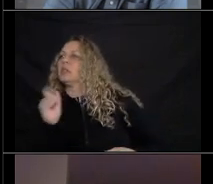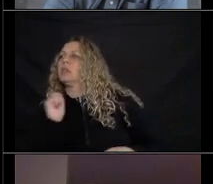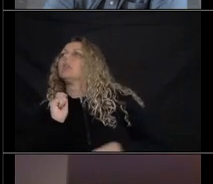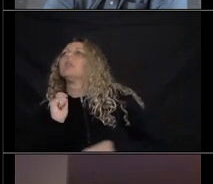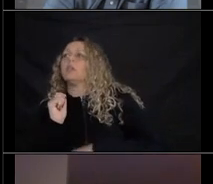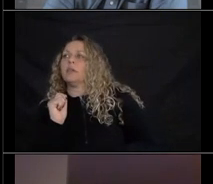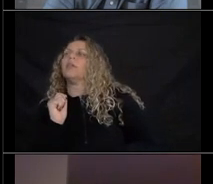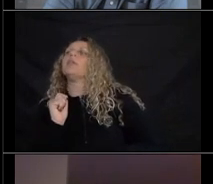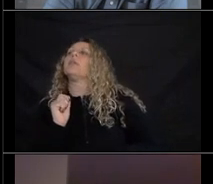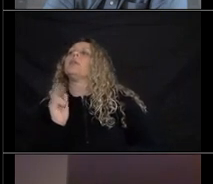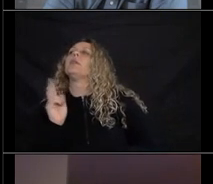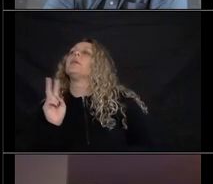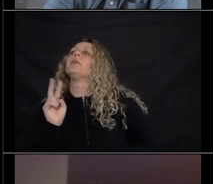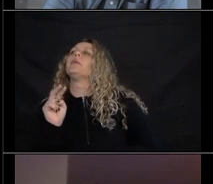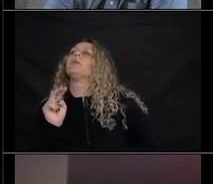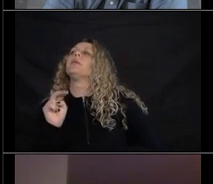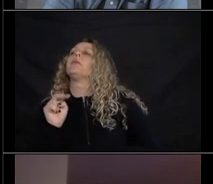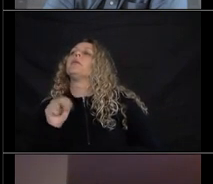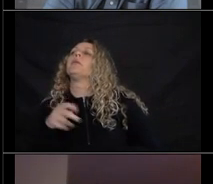Yes. Oh, scroll down.